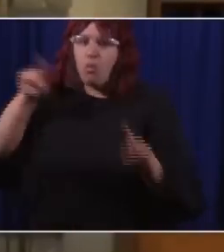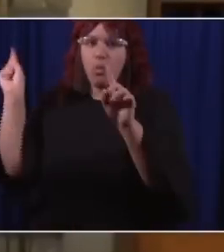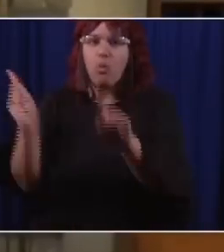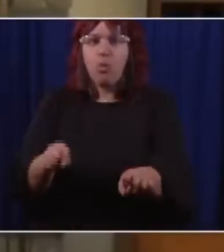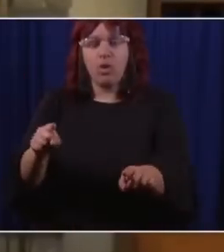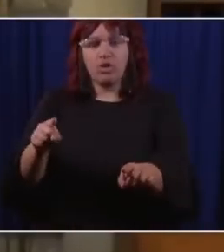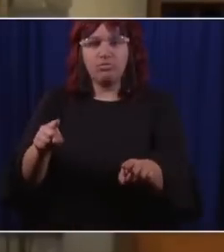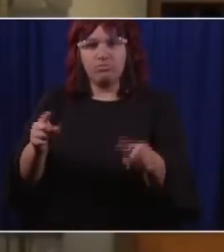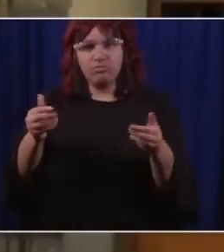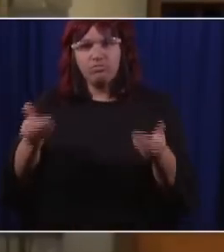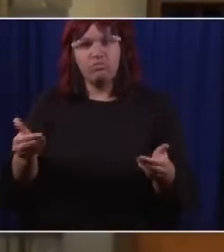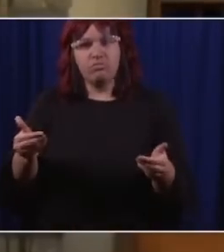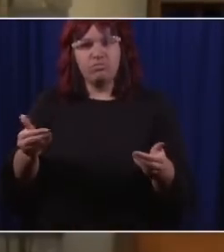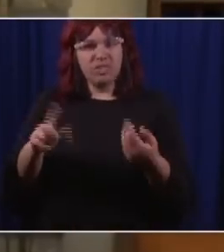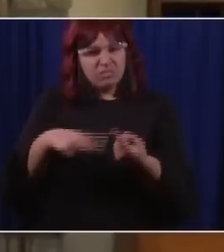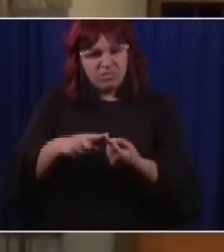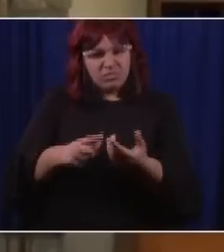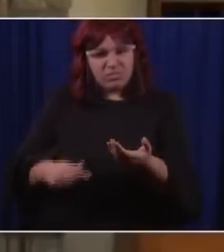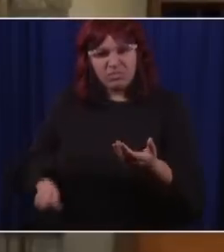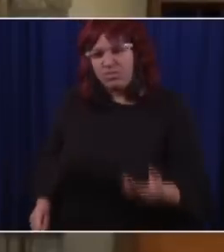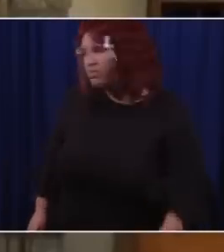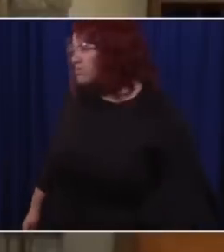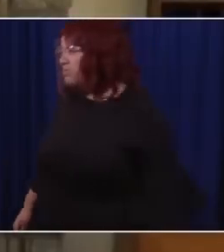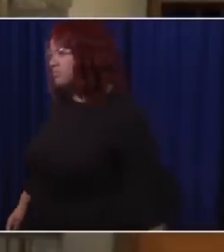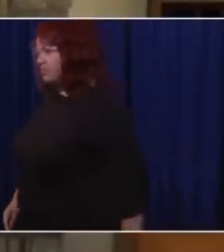let's talk about that for a moment.